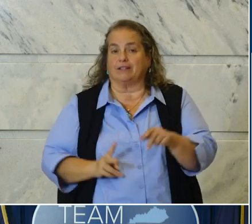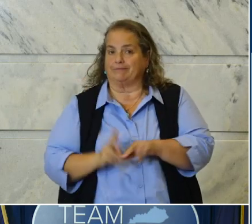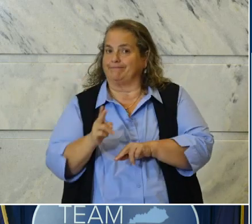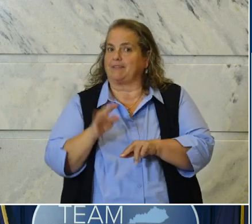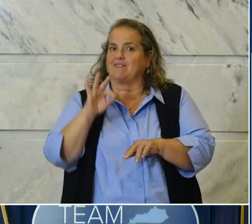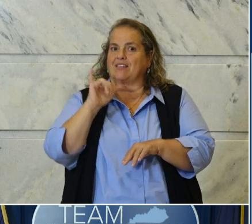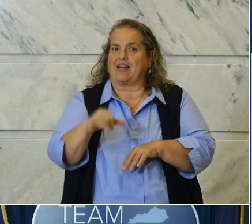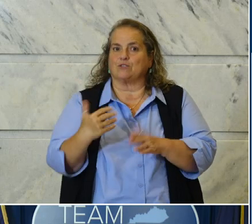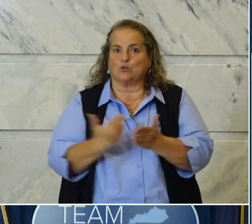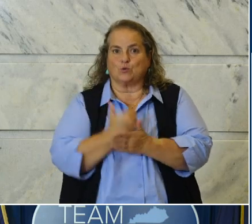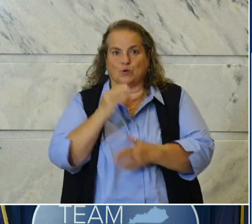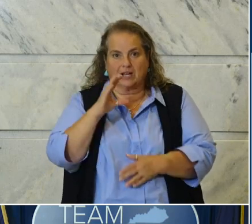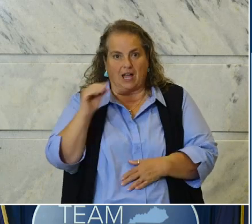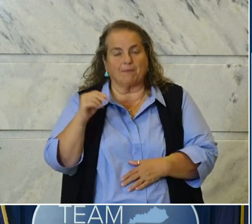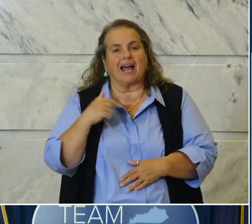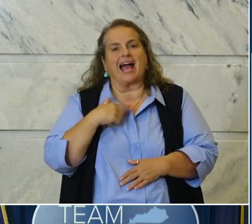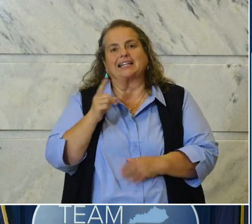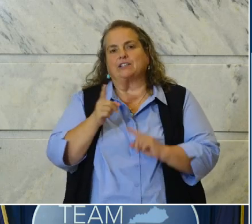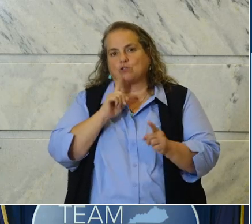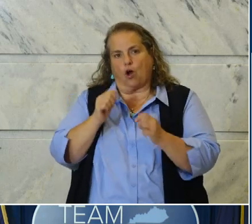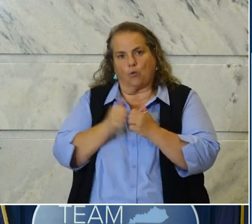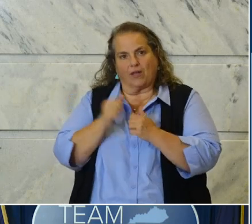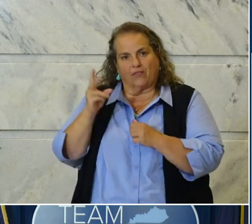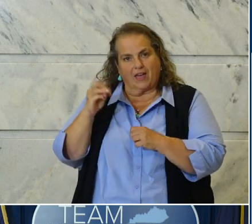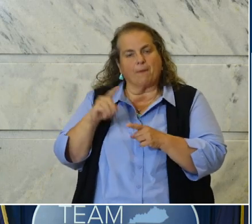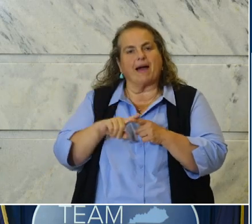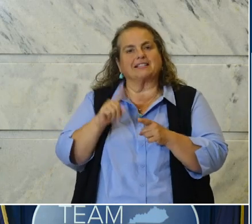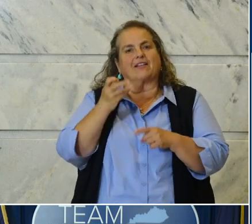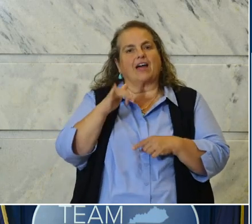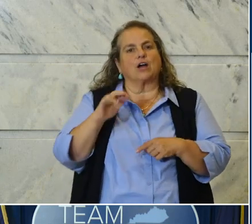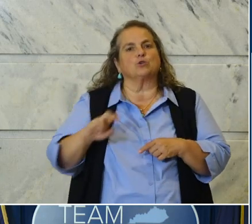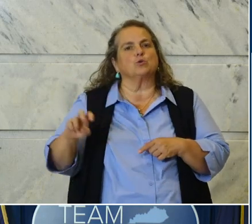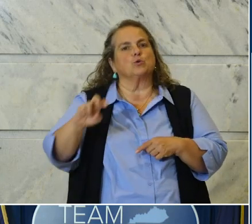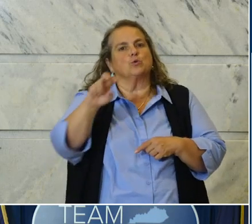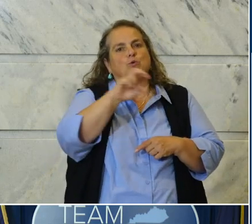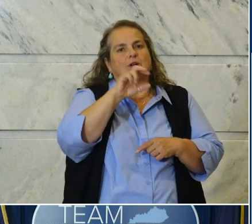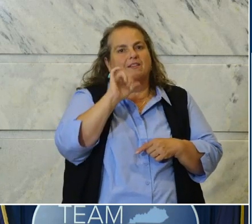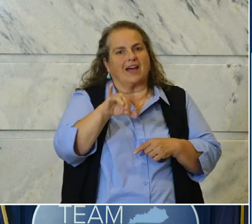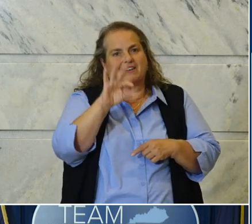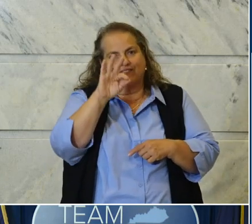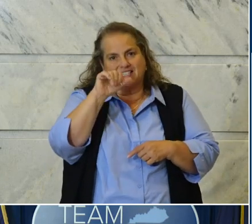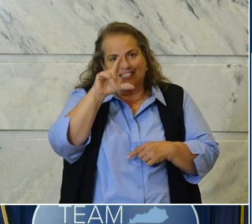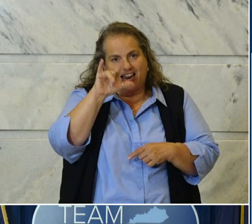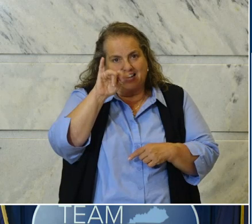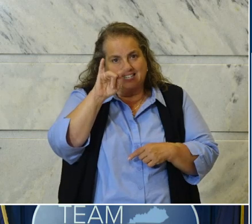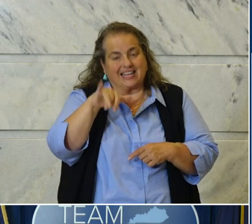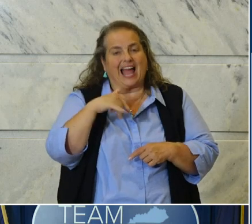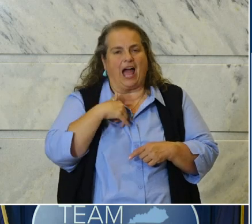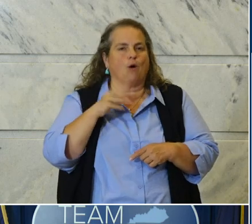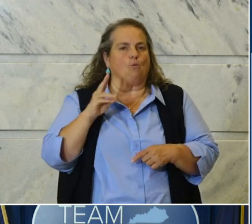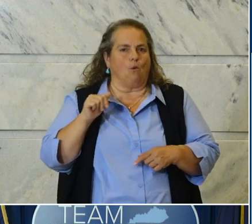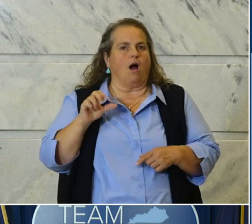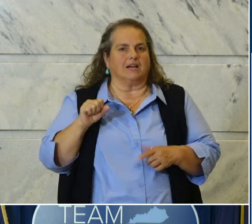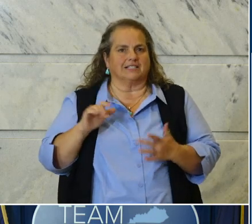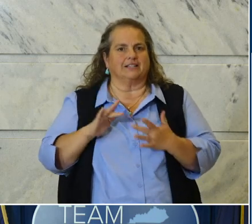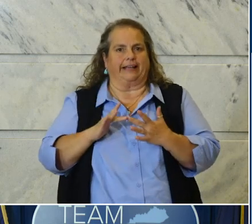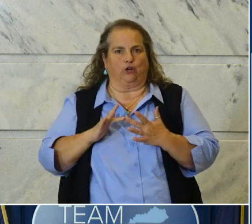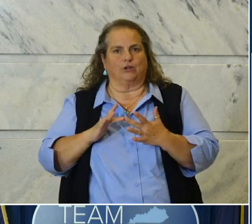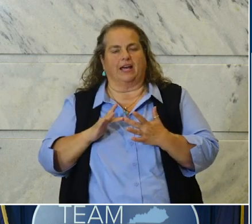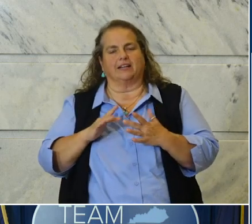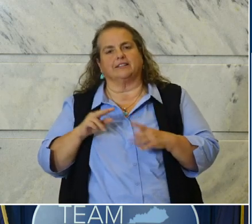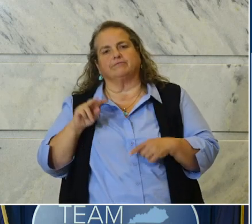they were touring the facility, I was remote, the way I'm trying to do everything right now in this age of